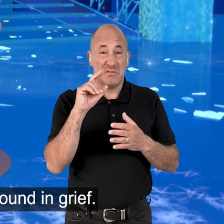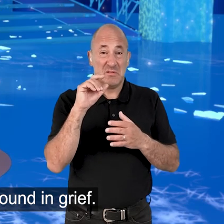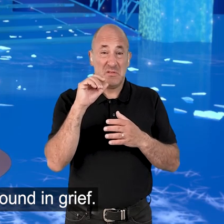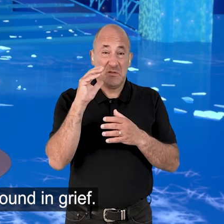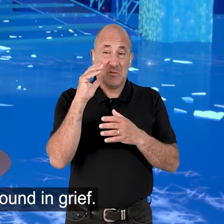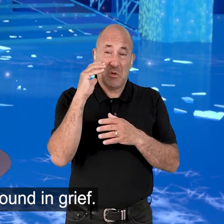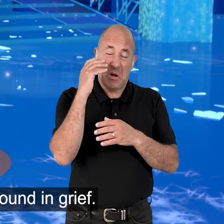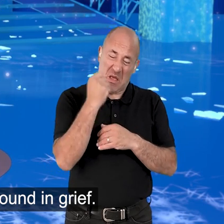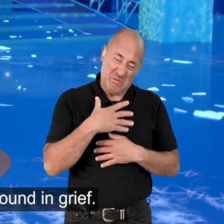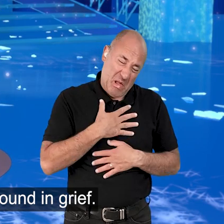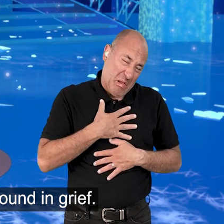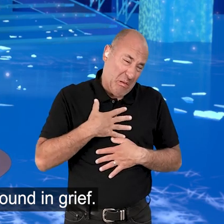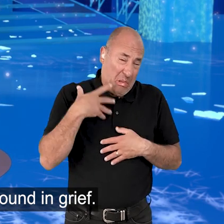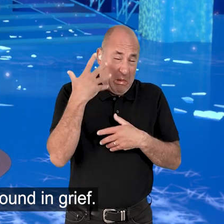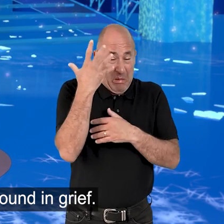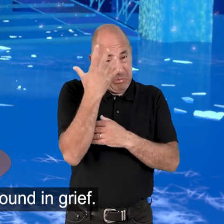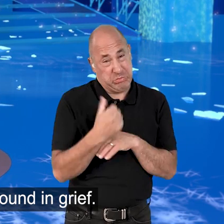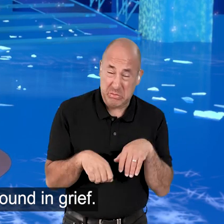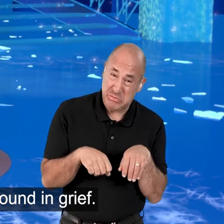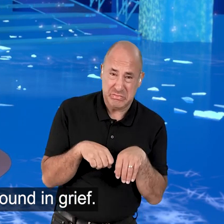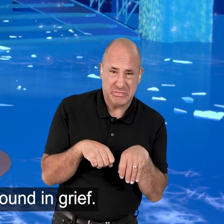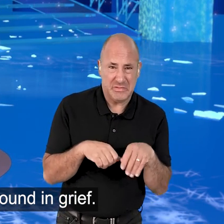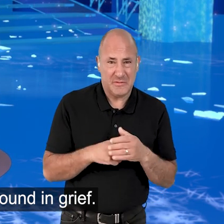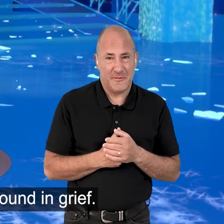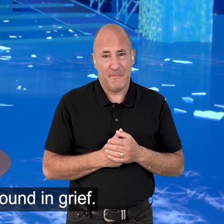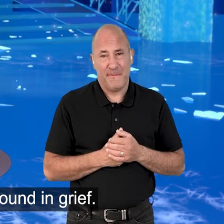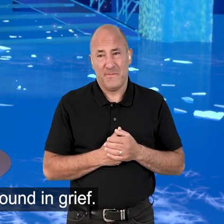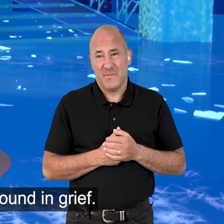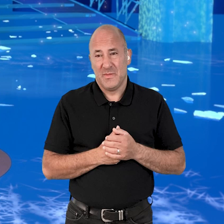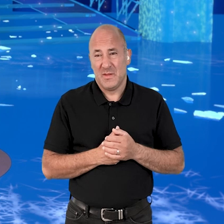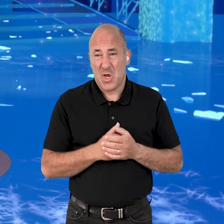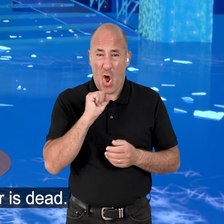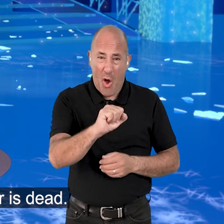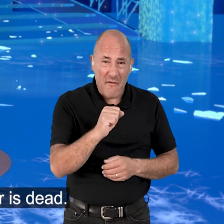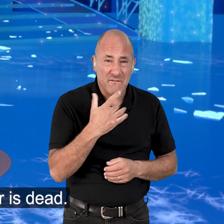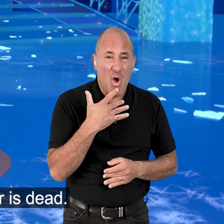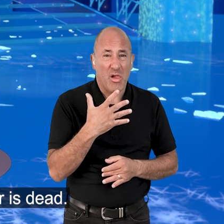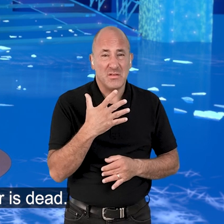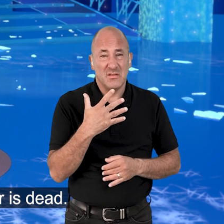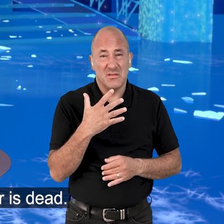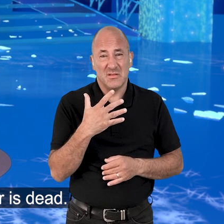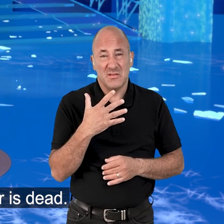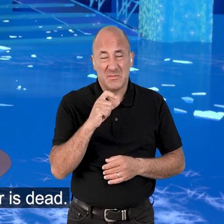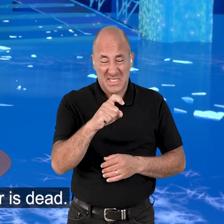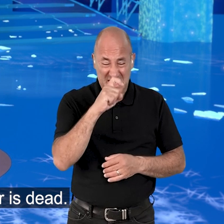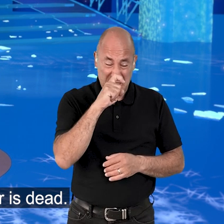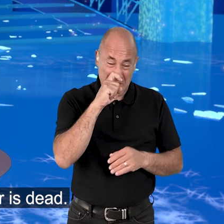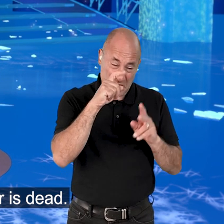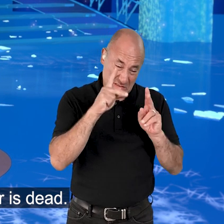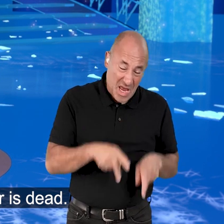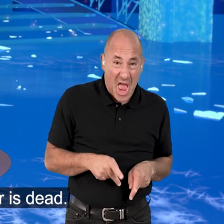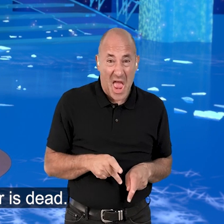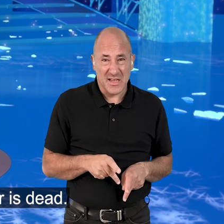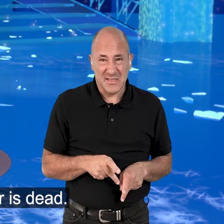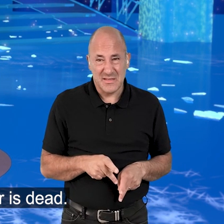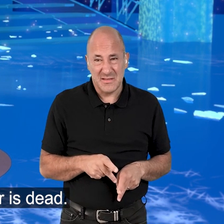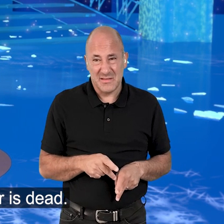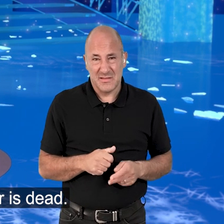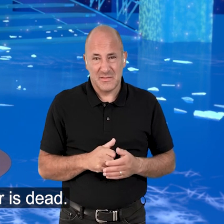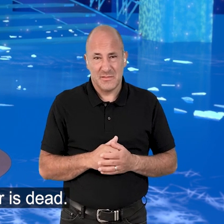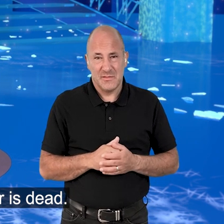Elsa collapses to the ground in grief. It's all her fault, and now